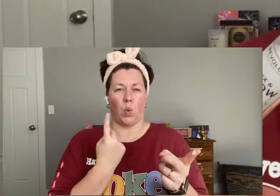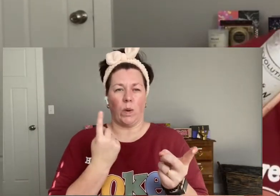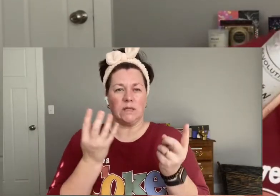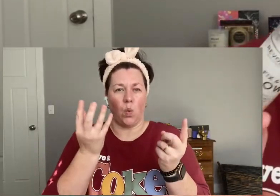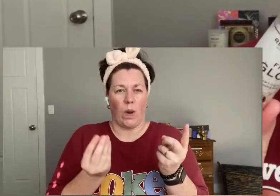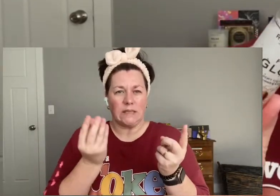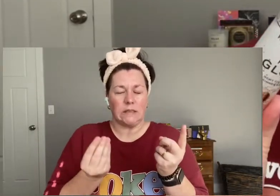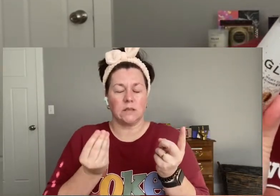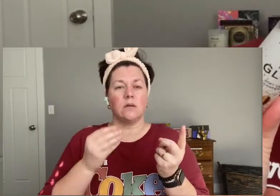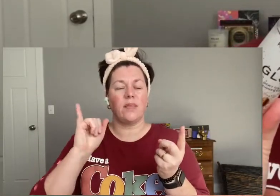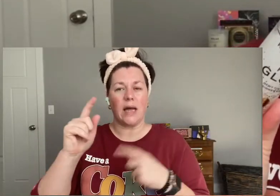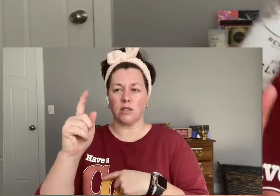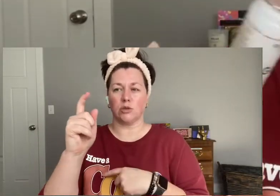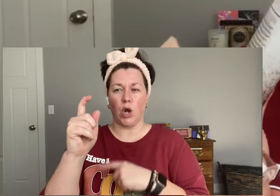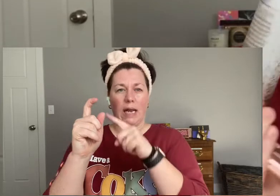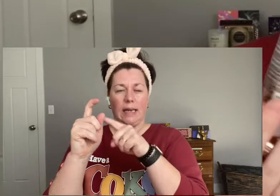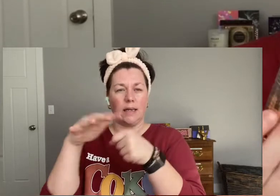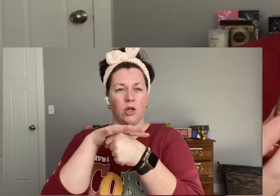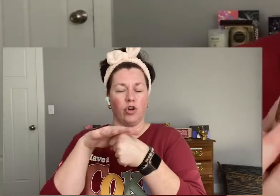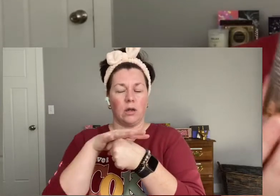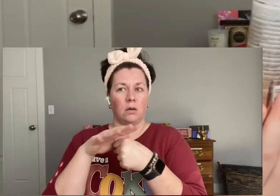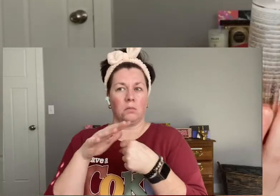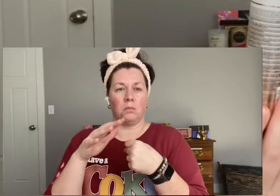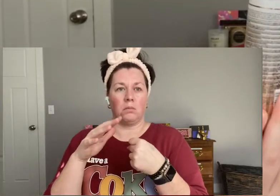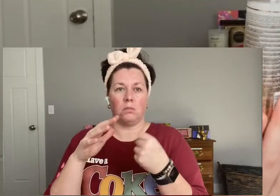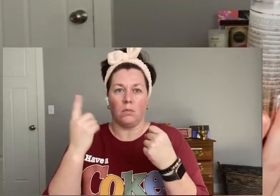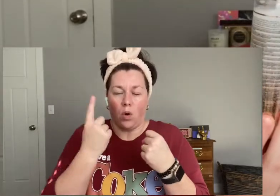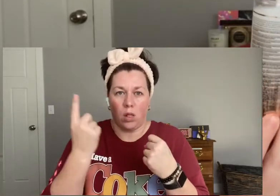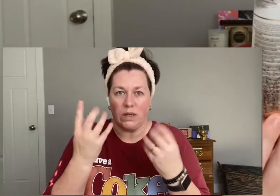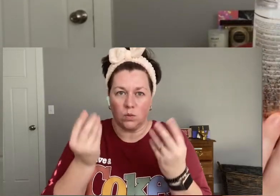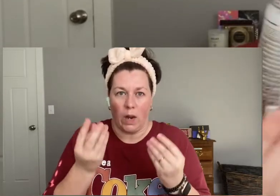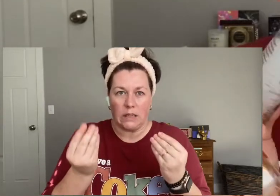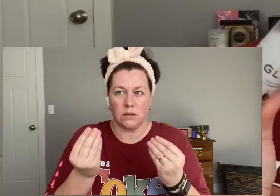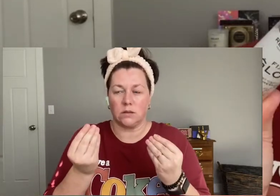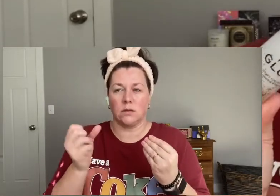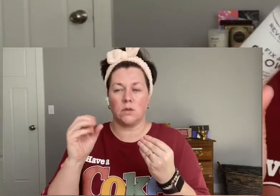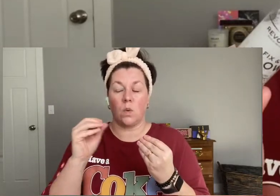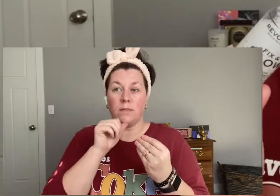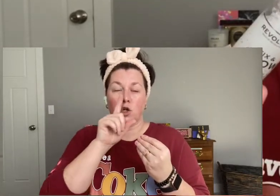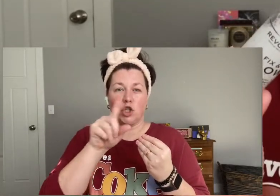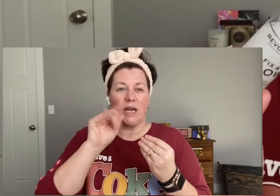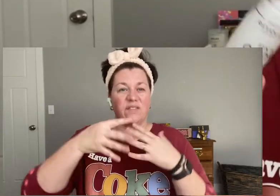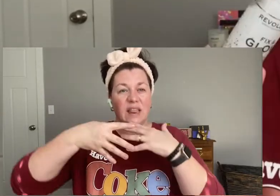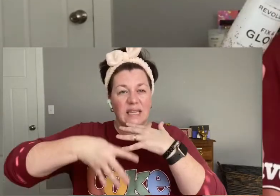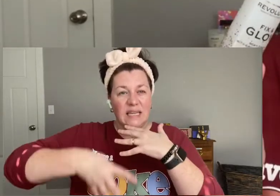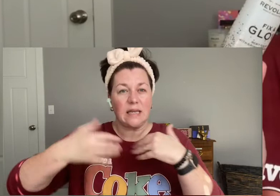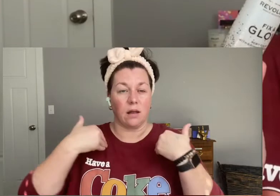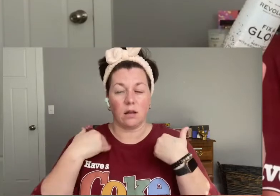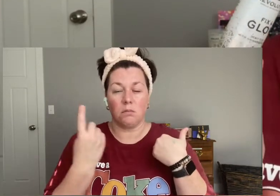somehow it is coming out of the bottle And so this